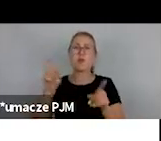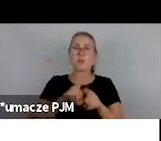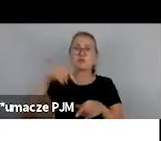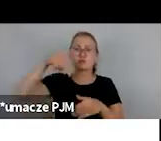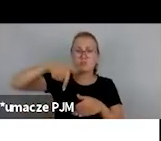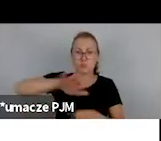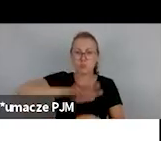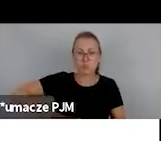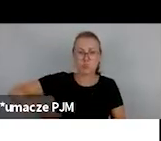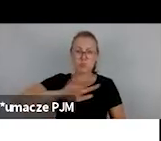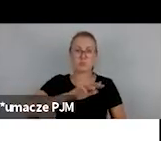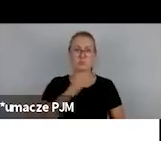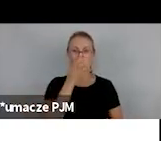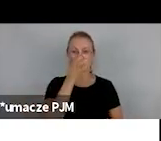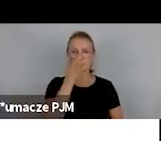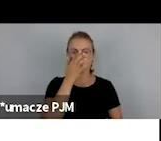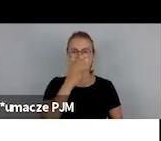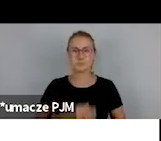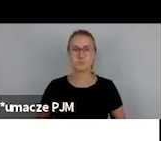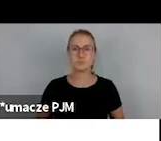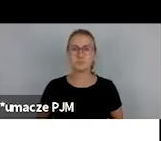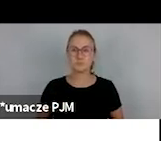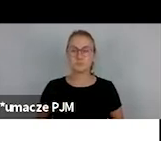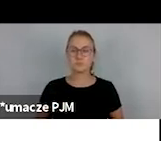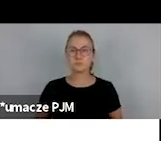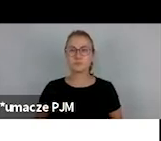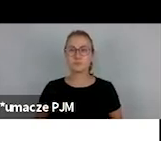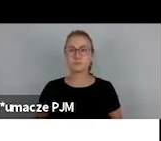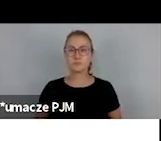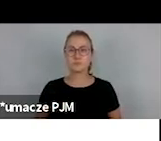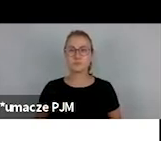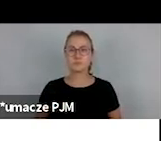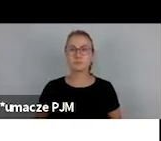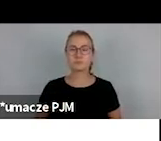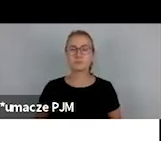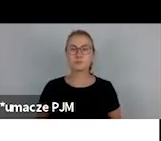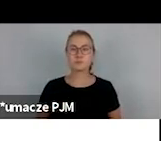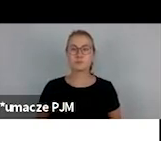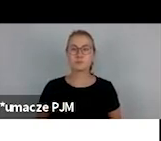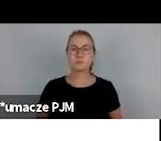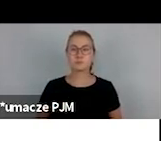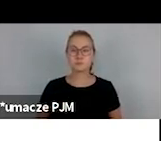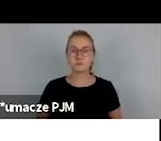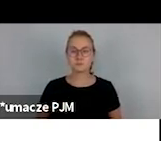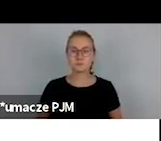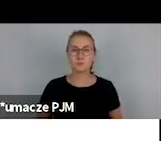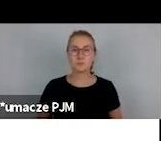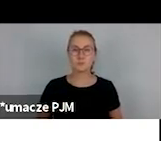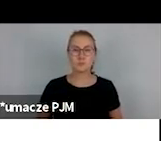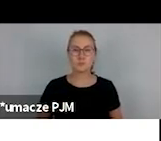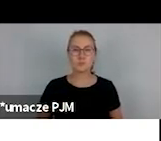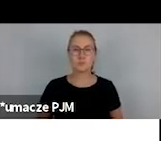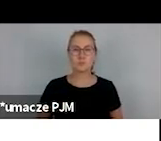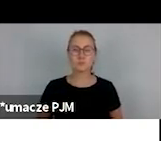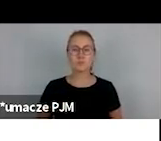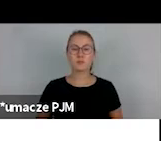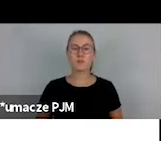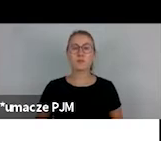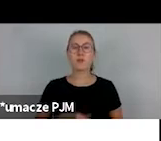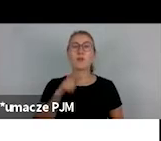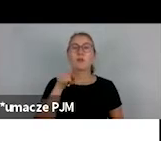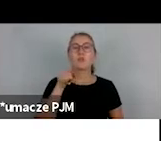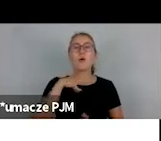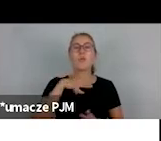how do you work with men and boys, how do you mobilize men in a time of growing populism and kind of patriarchal